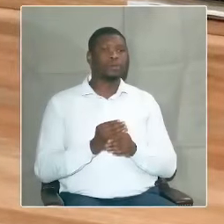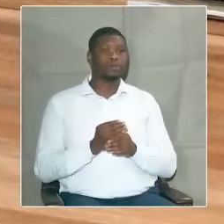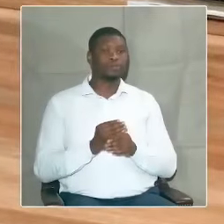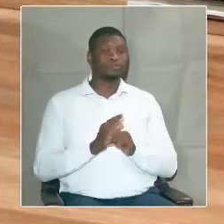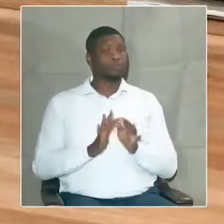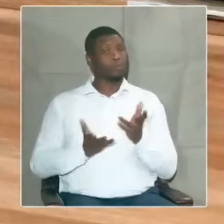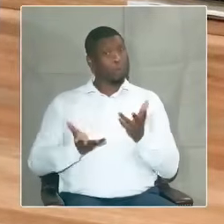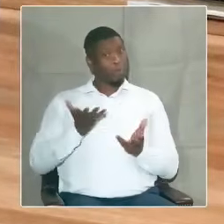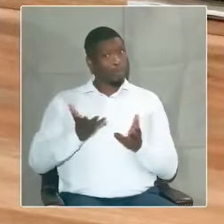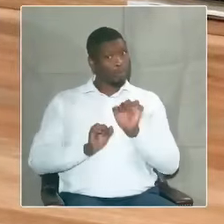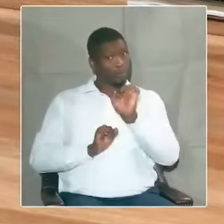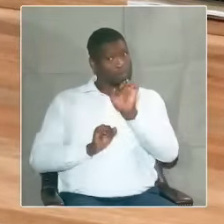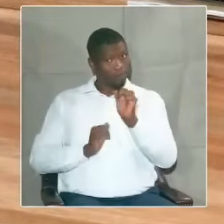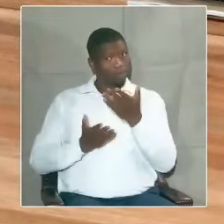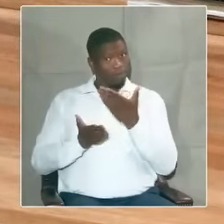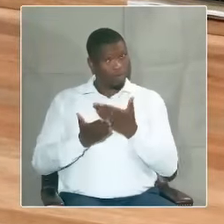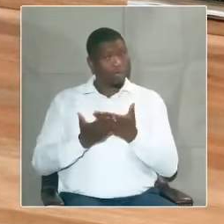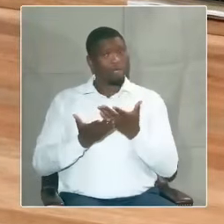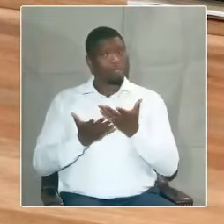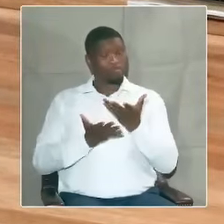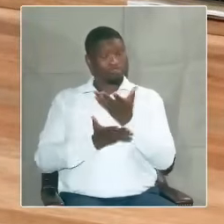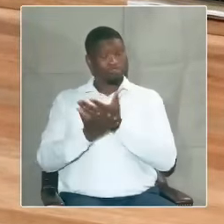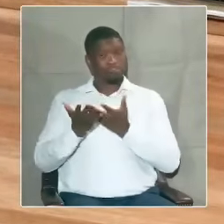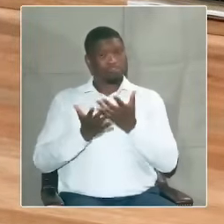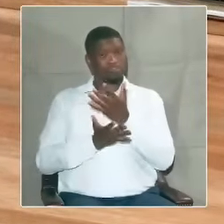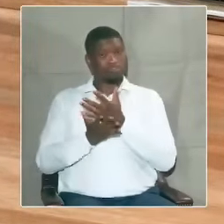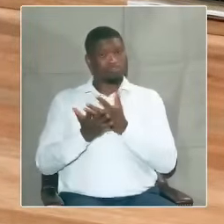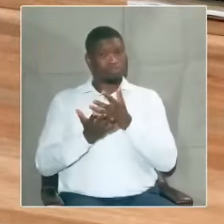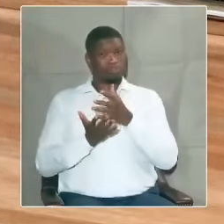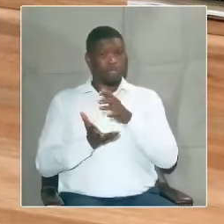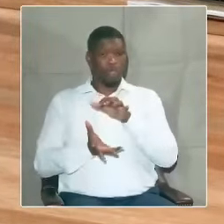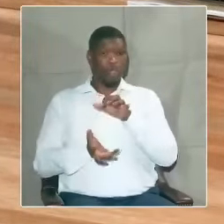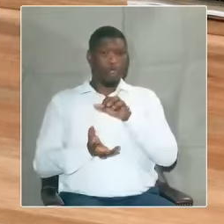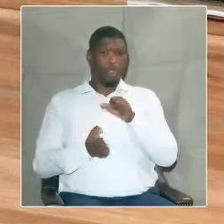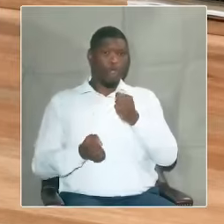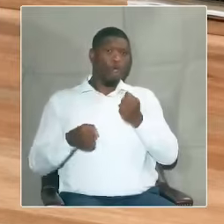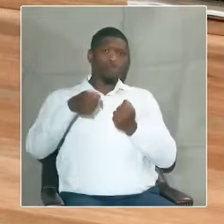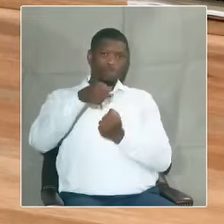if perhaps you can deal with that conclusion in 127.